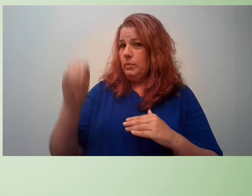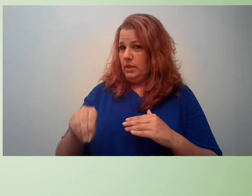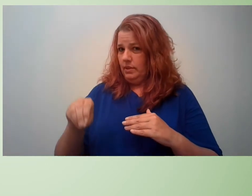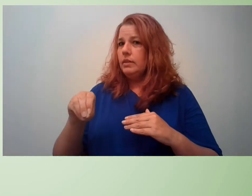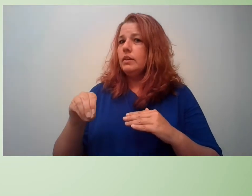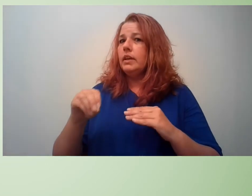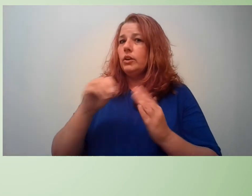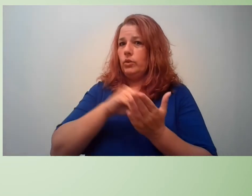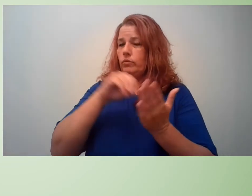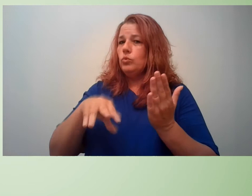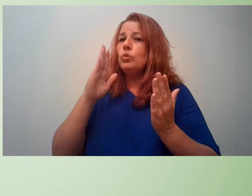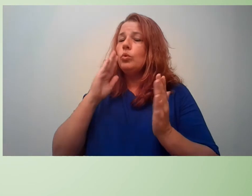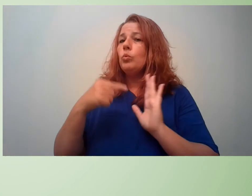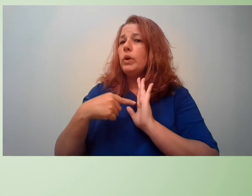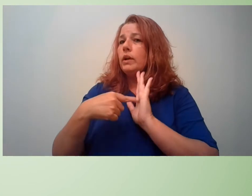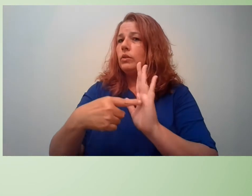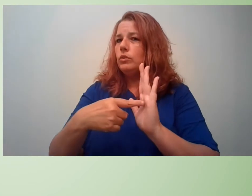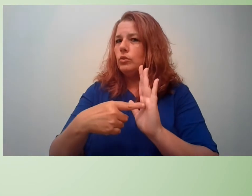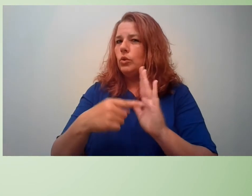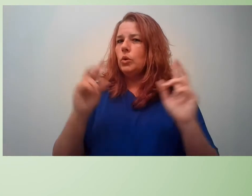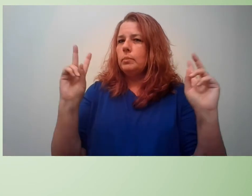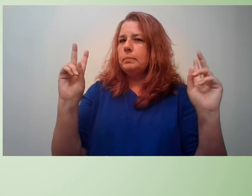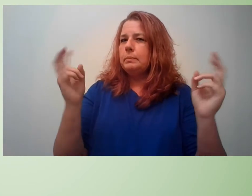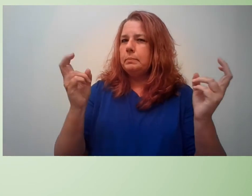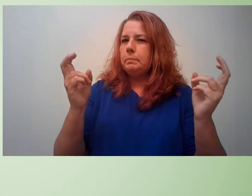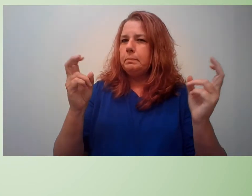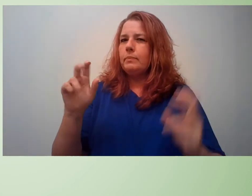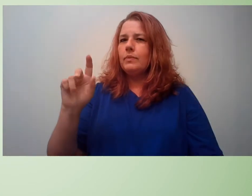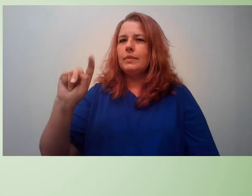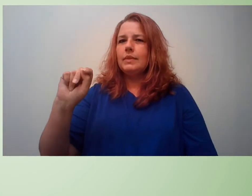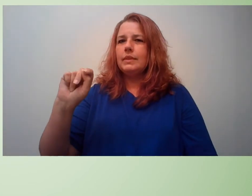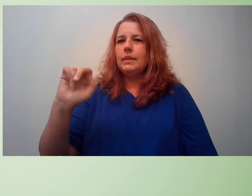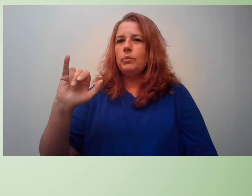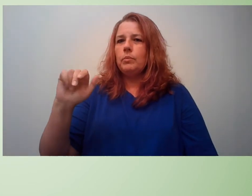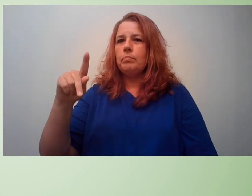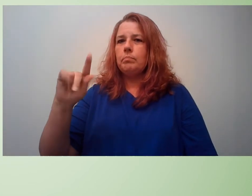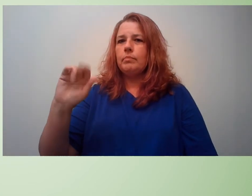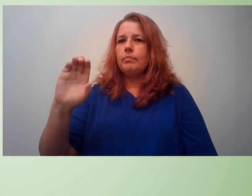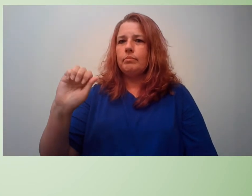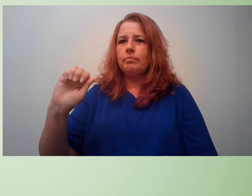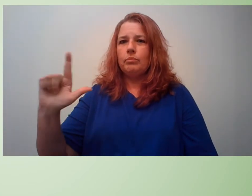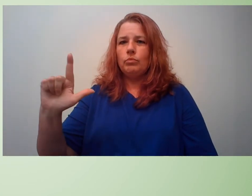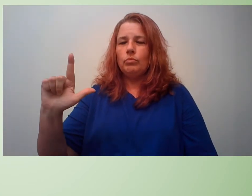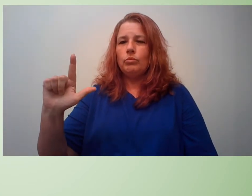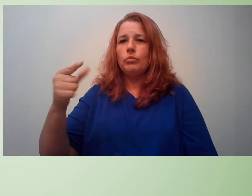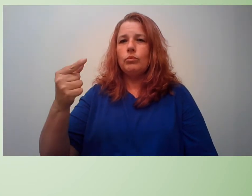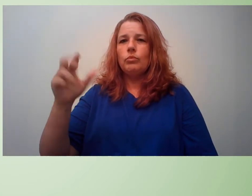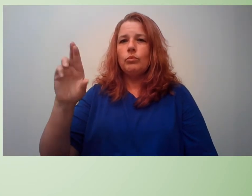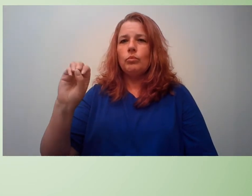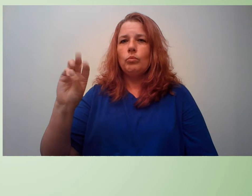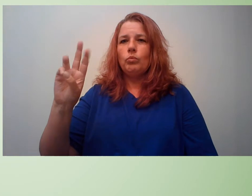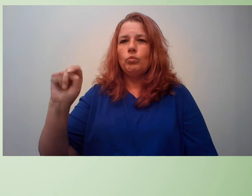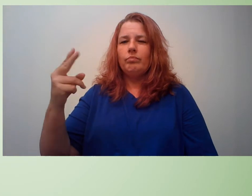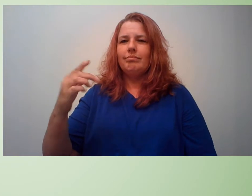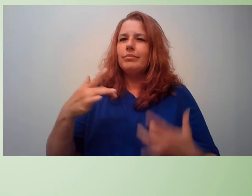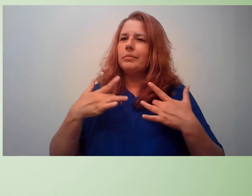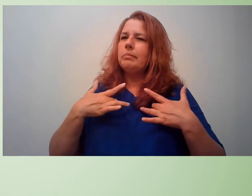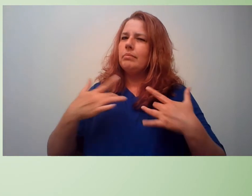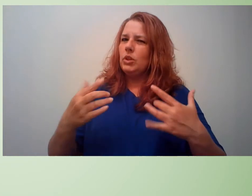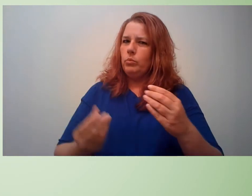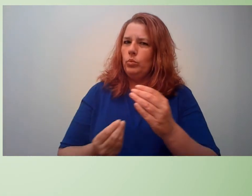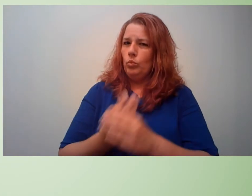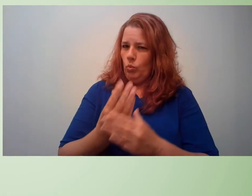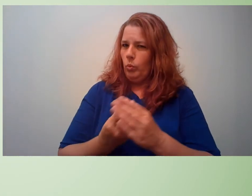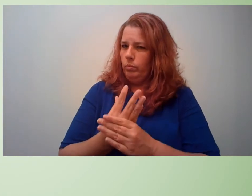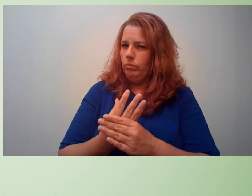Growth Percentile, or SGP. The SGP is calculated by the Georgia Department of Education and is determined